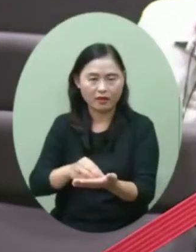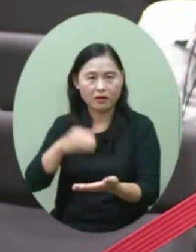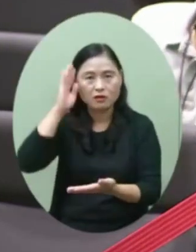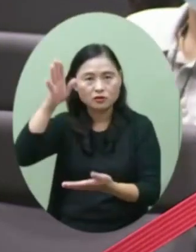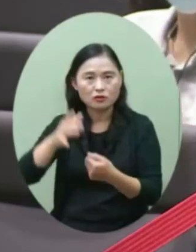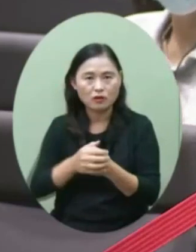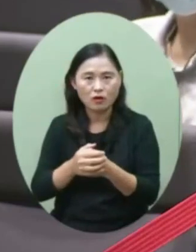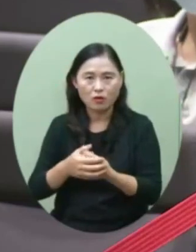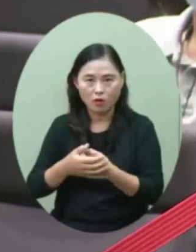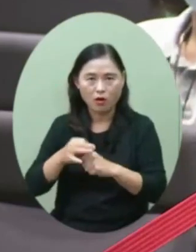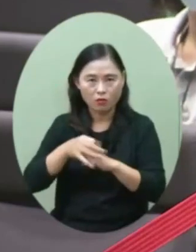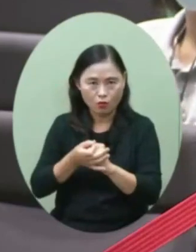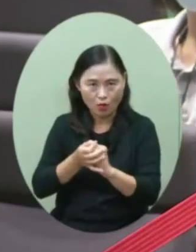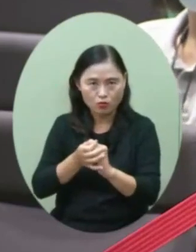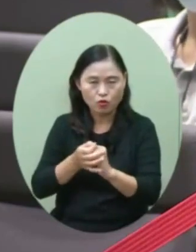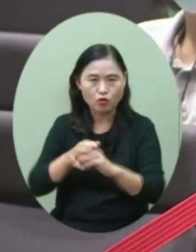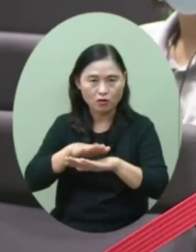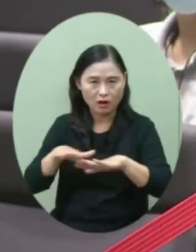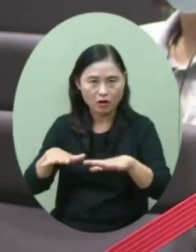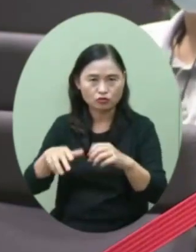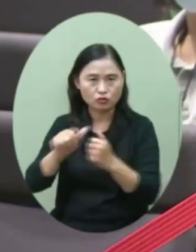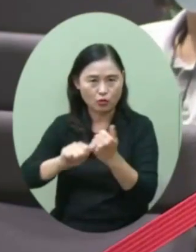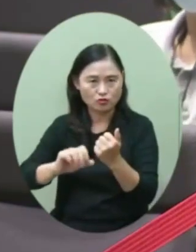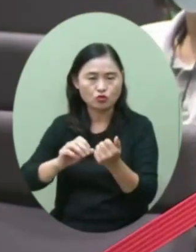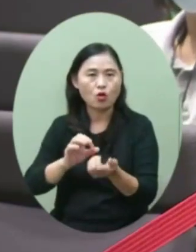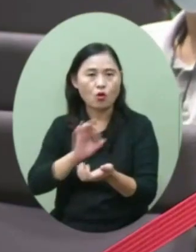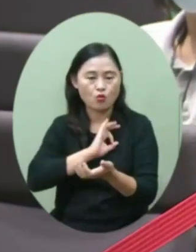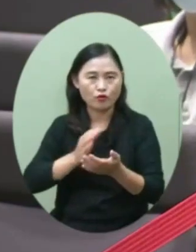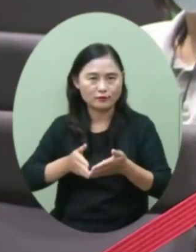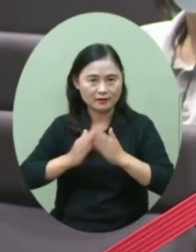question. Now, you're going to set up a committee